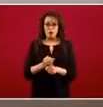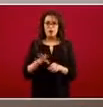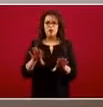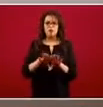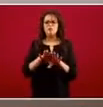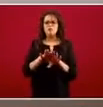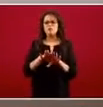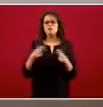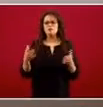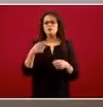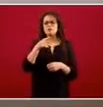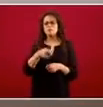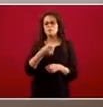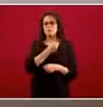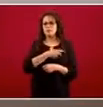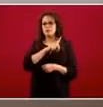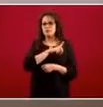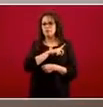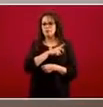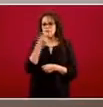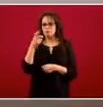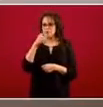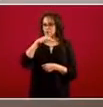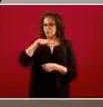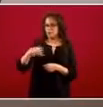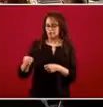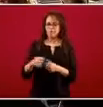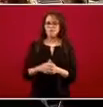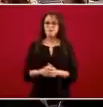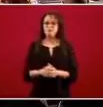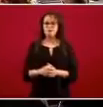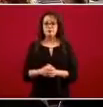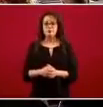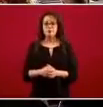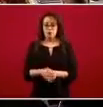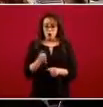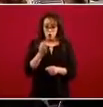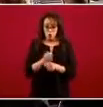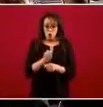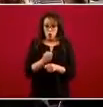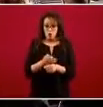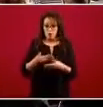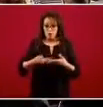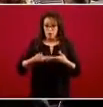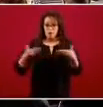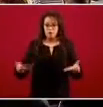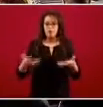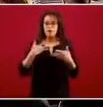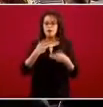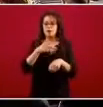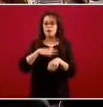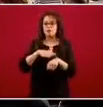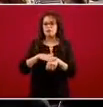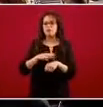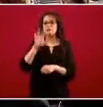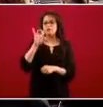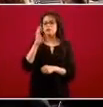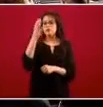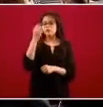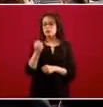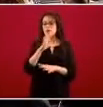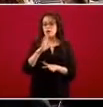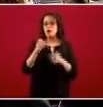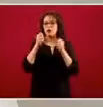how is the situation within health sector workers. at the IMSS. So far, we